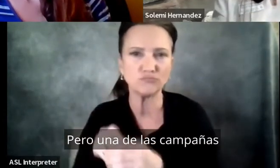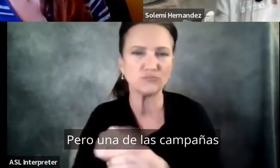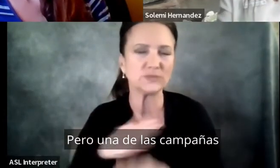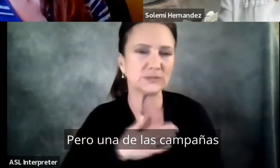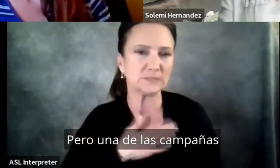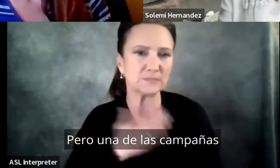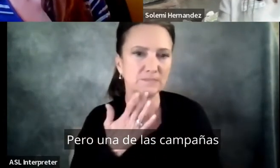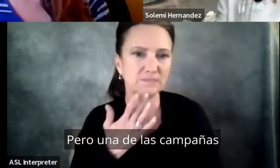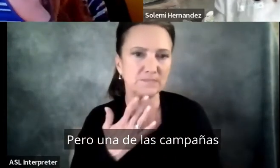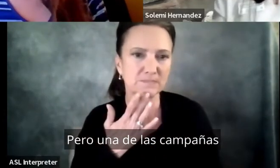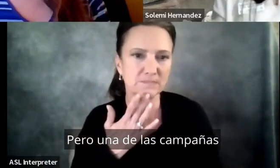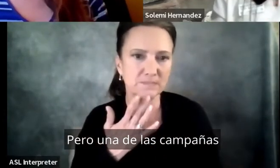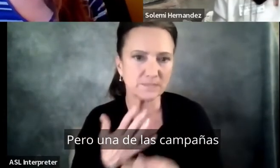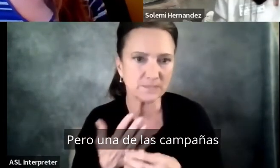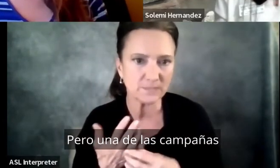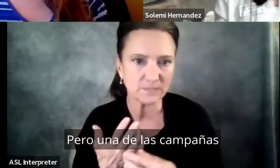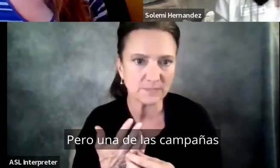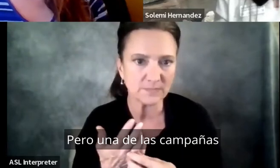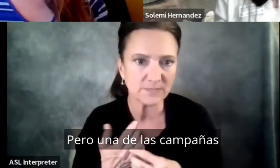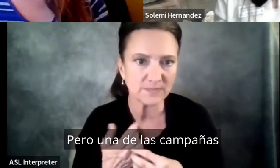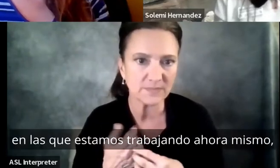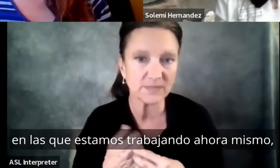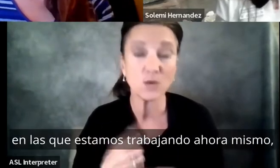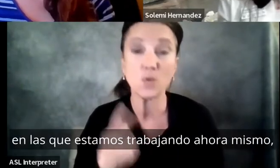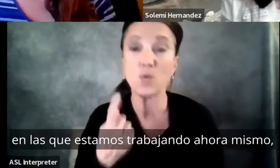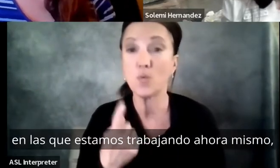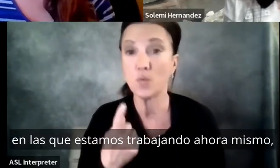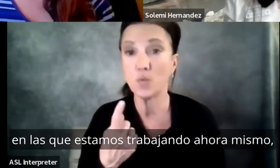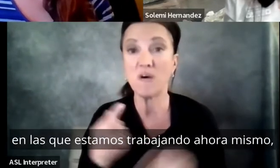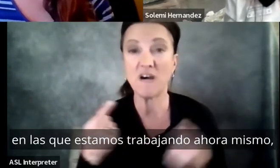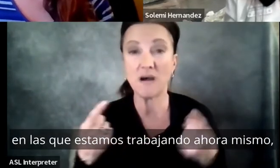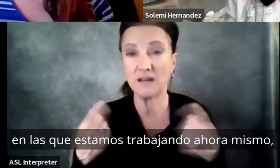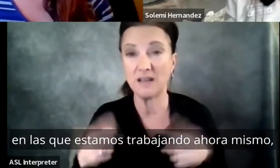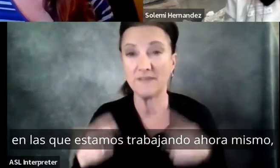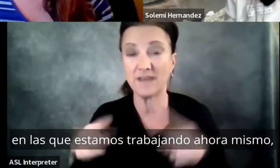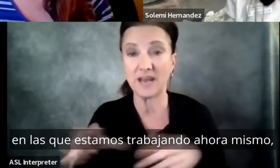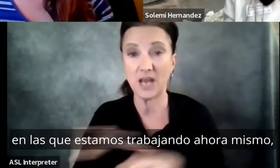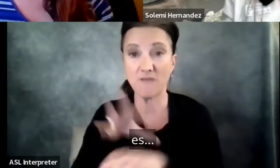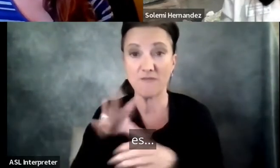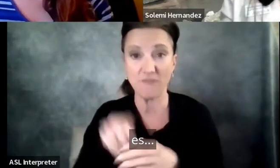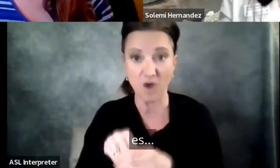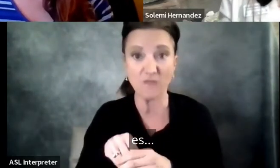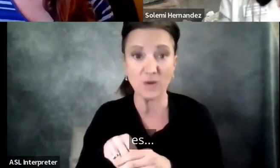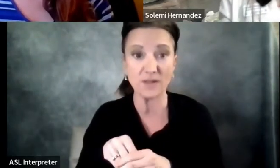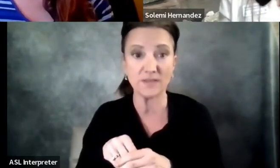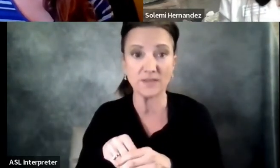But one of the campaigns that we're working right now,